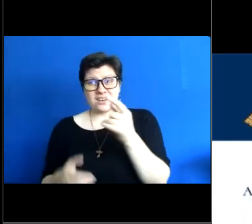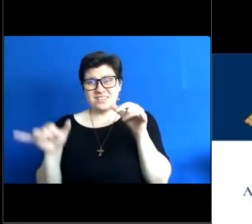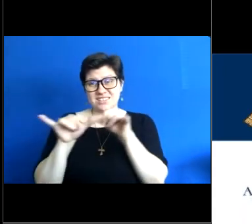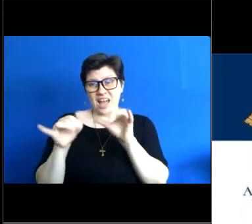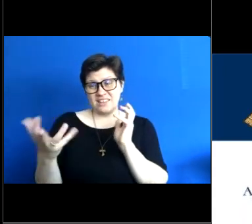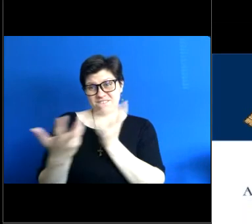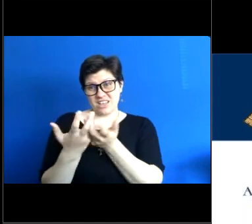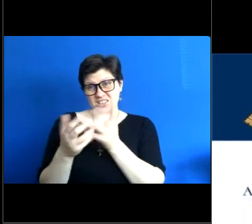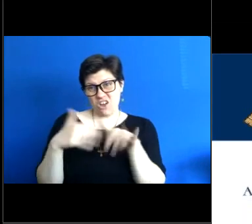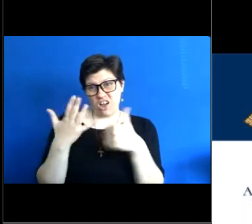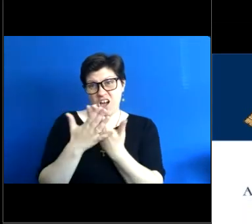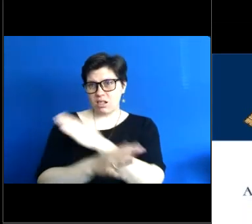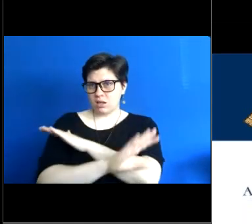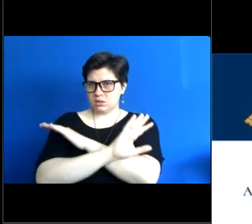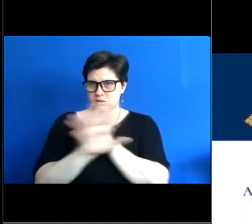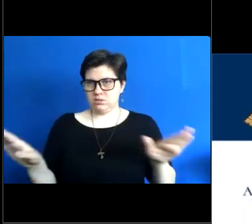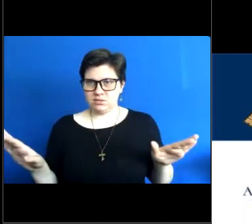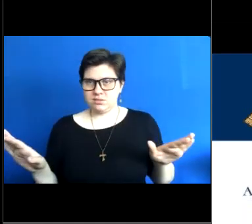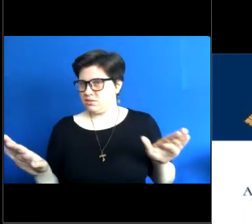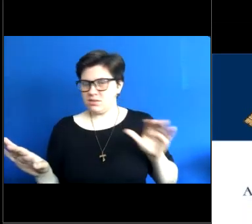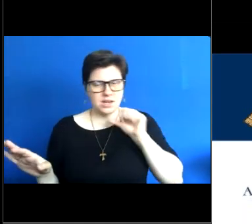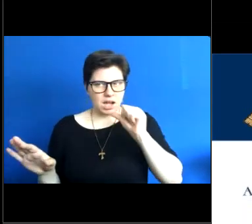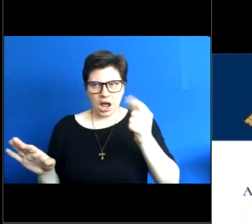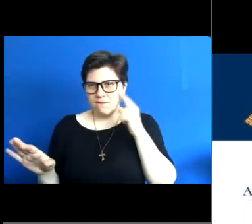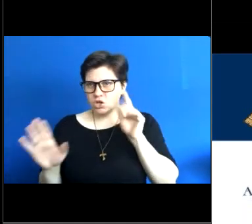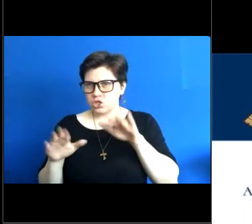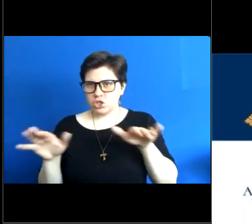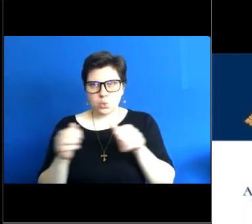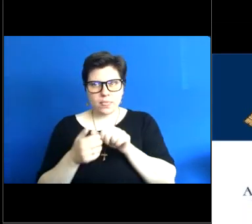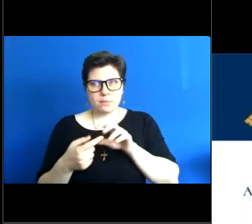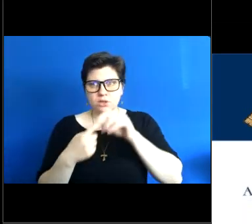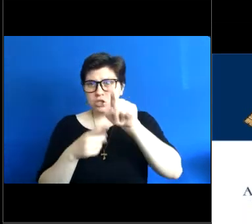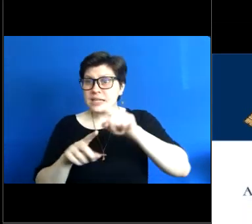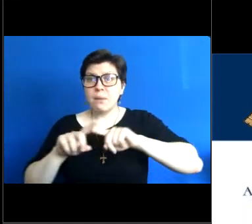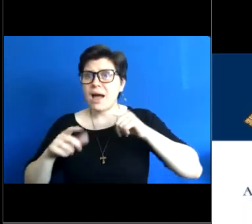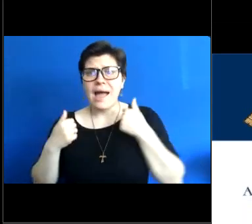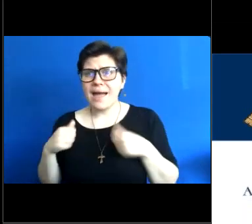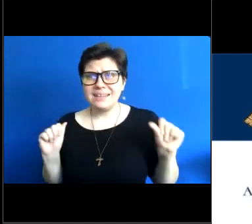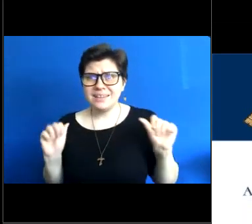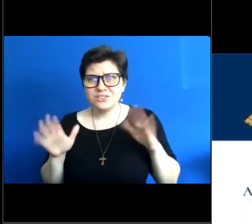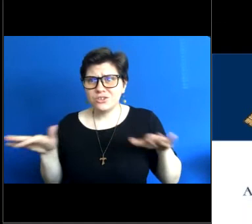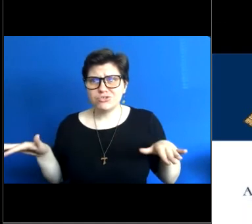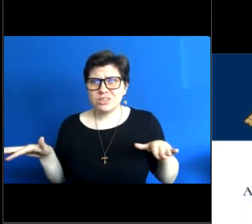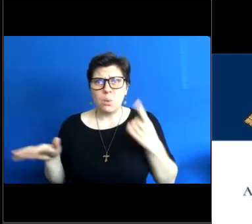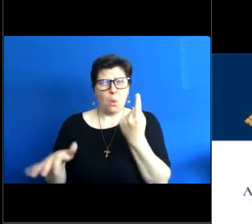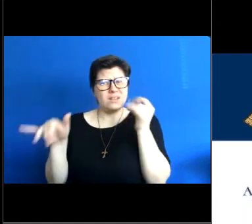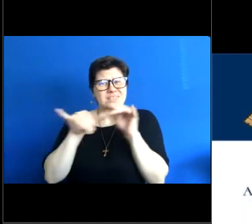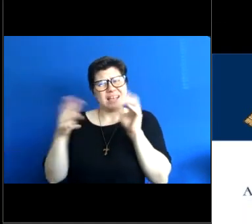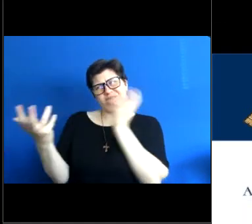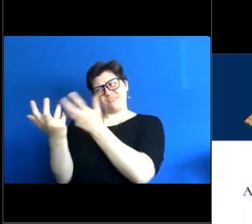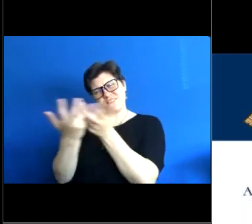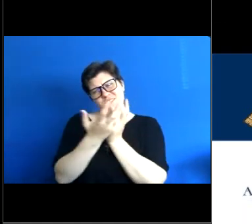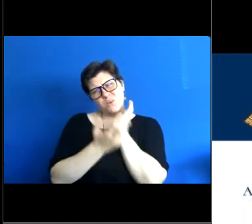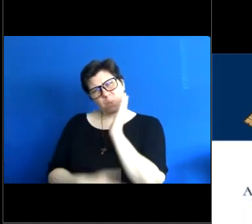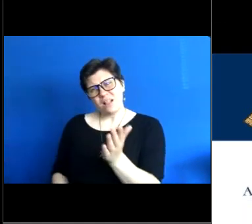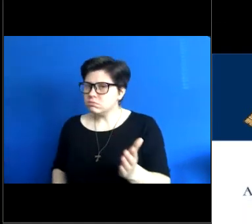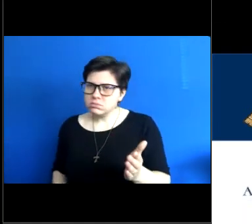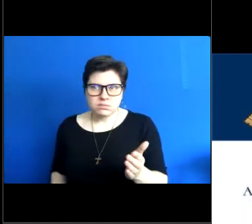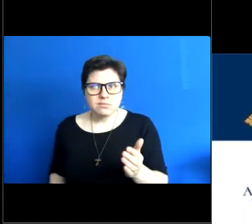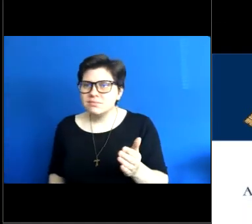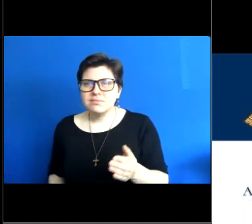all, not for our children with special needs, but not with any of our children. The entire idea of